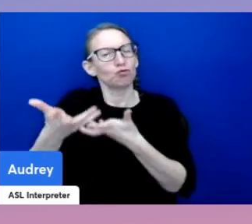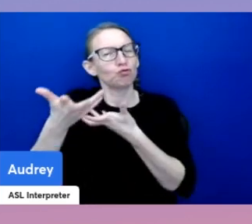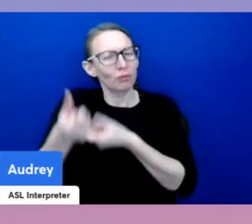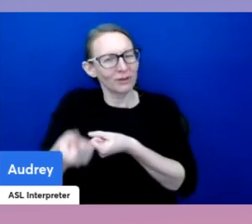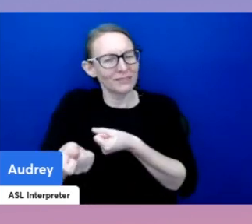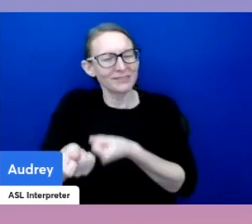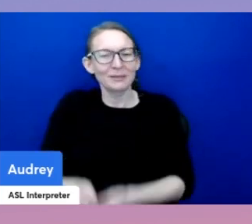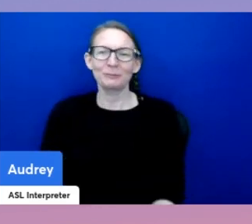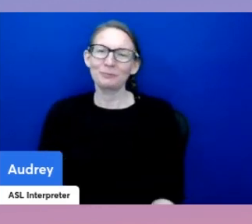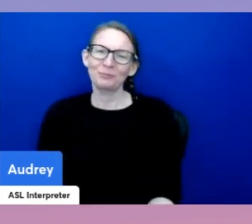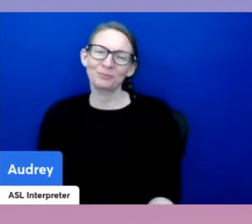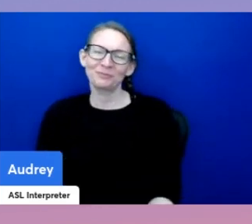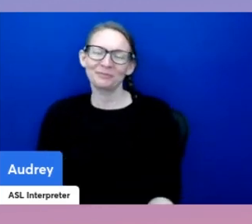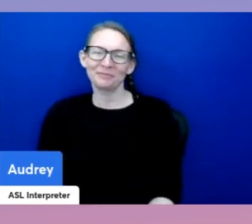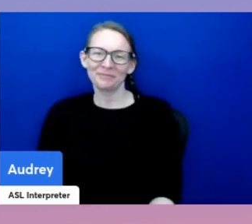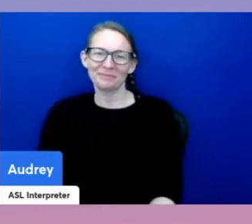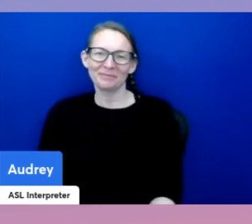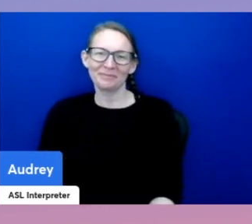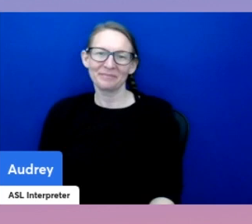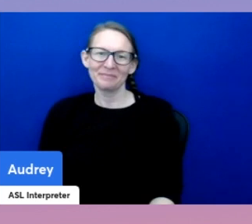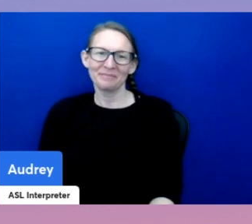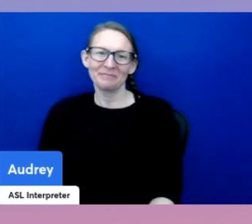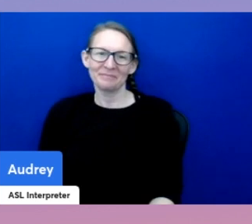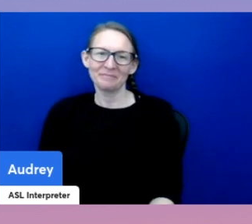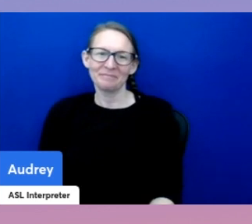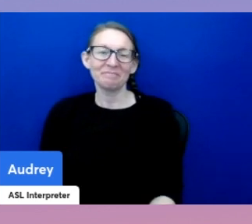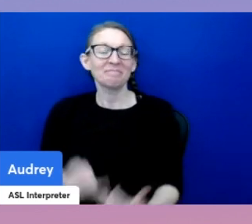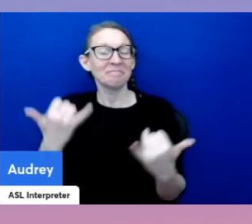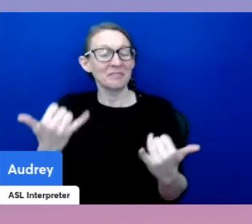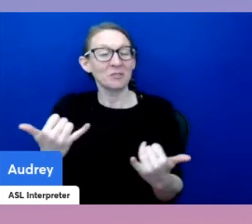Okay, I will bring you to the Terraform test